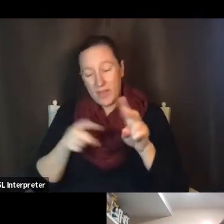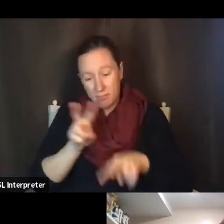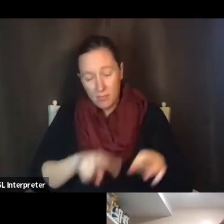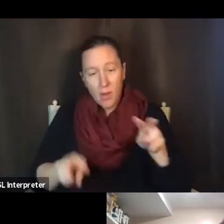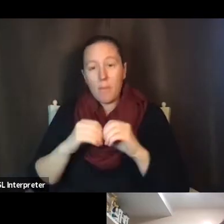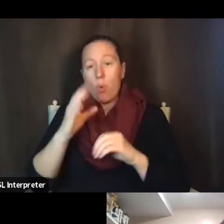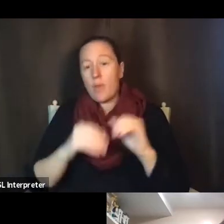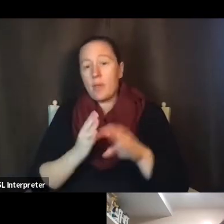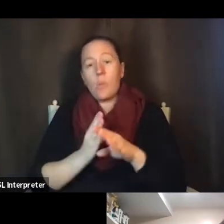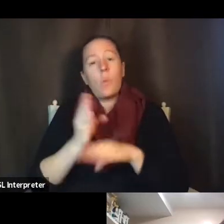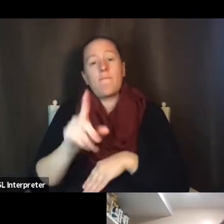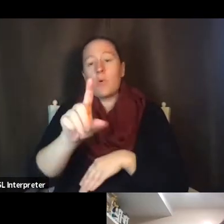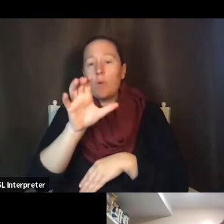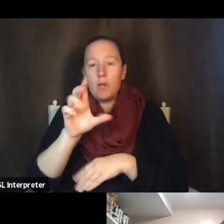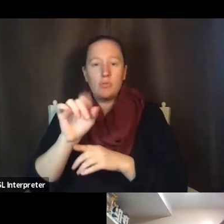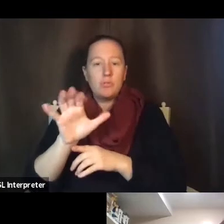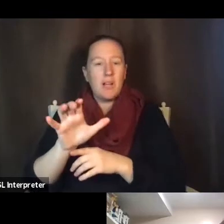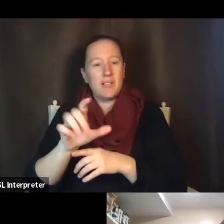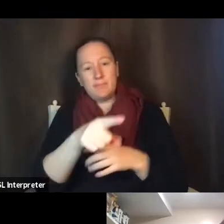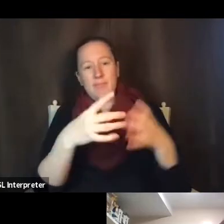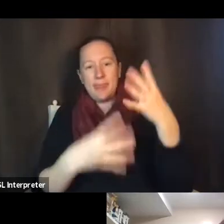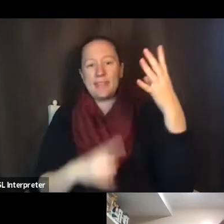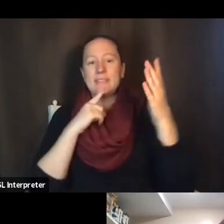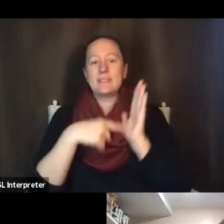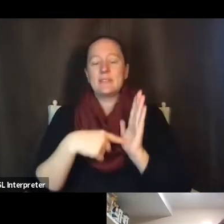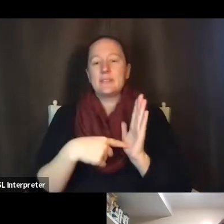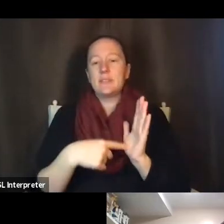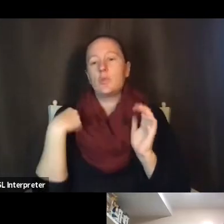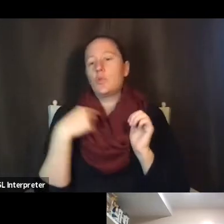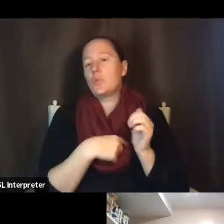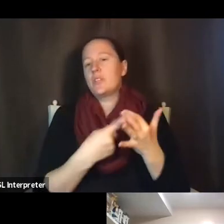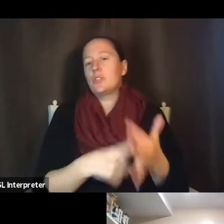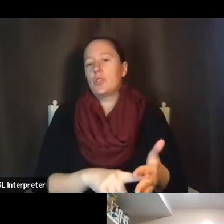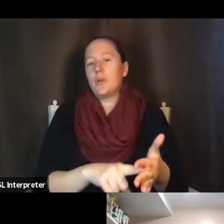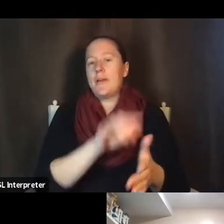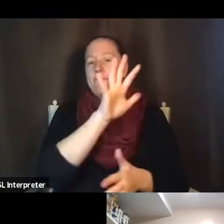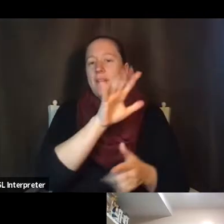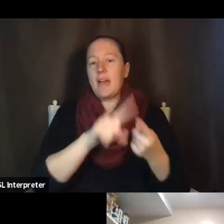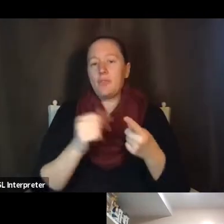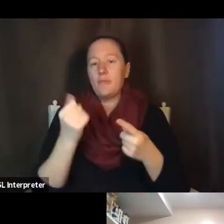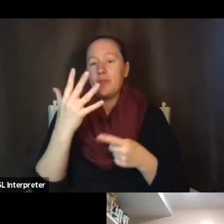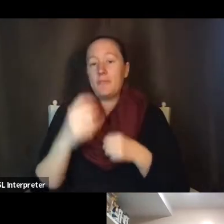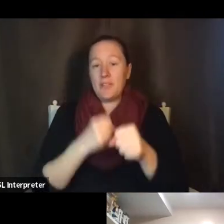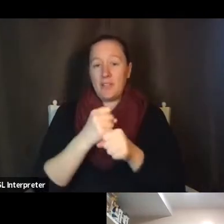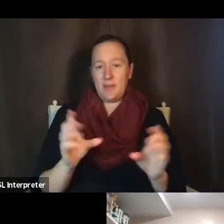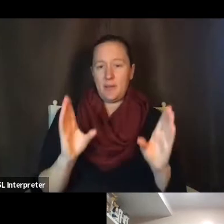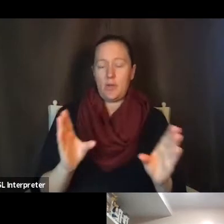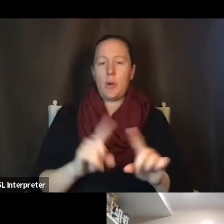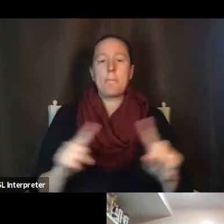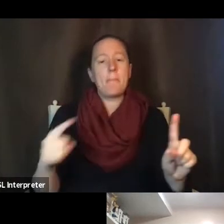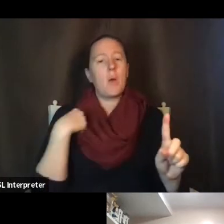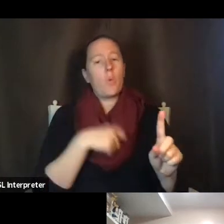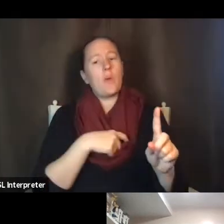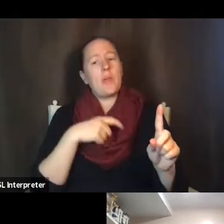is just a sample of them. We started with about a 5 to 15 year look back, but really found that we could look back